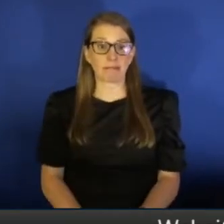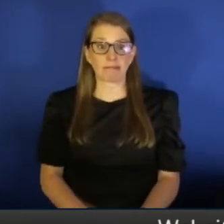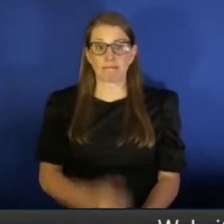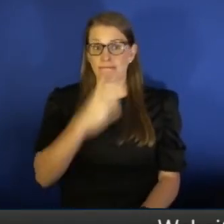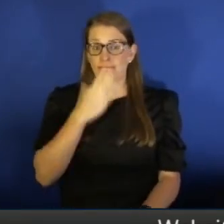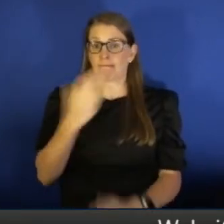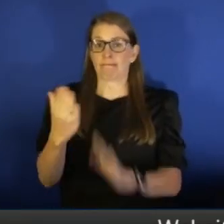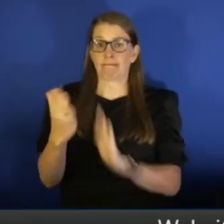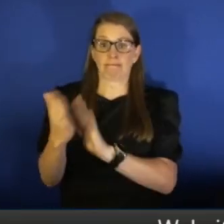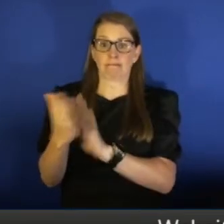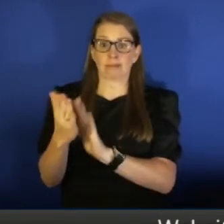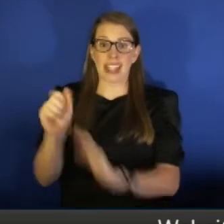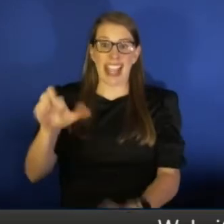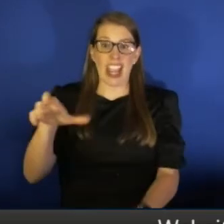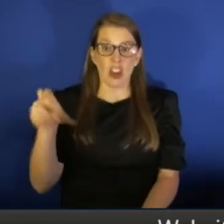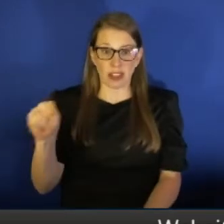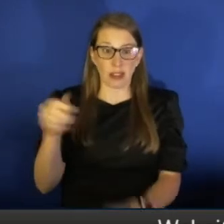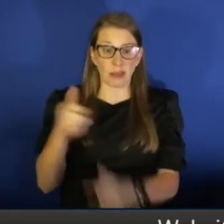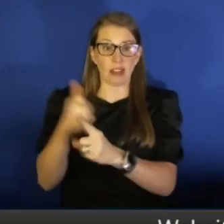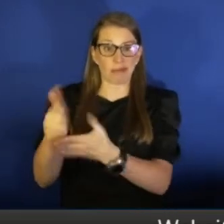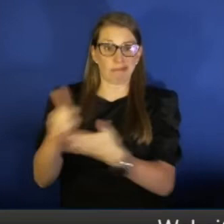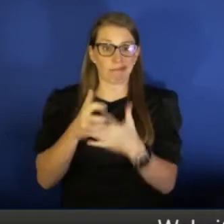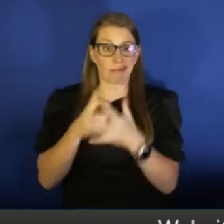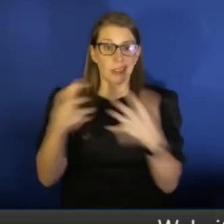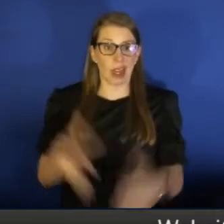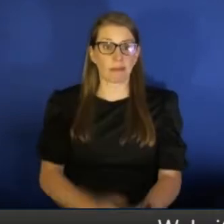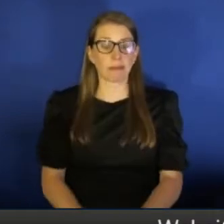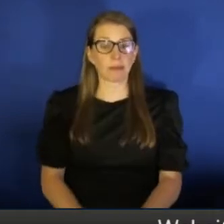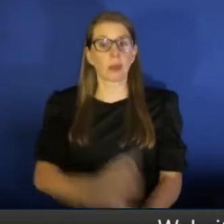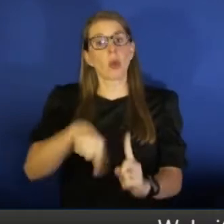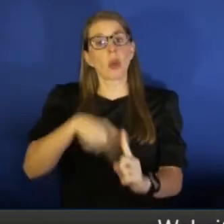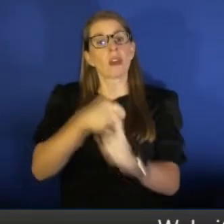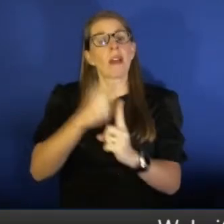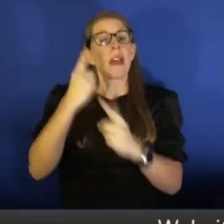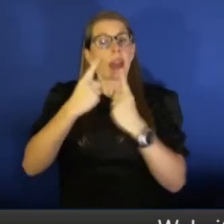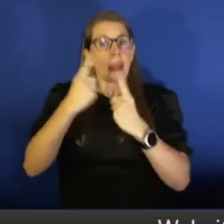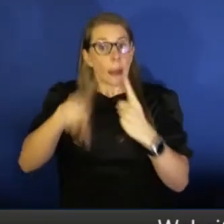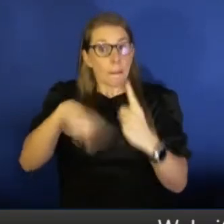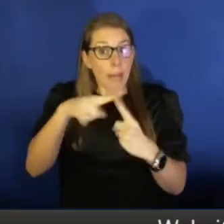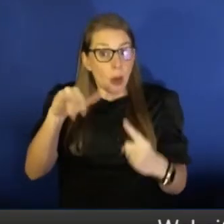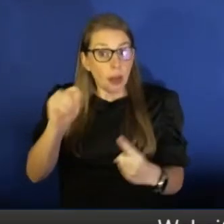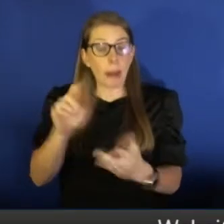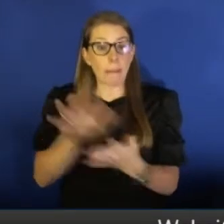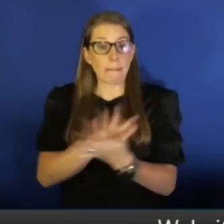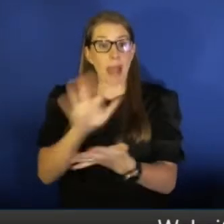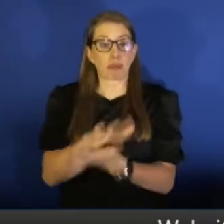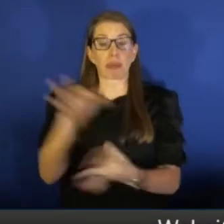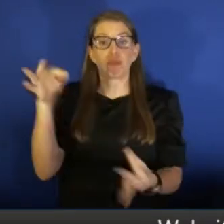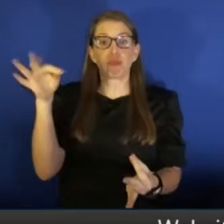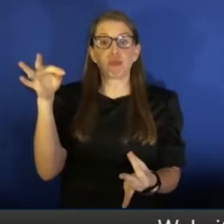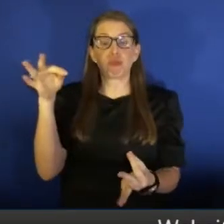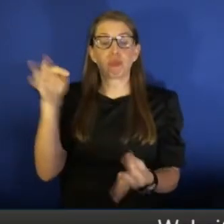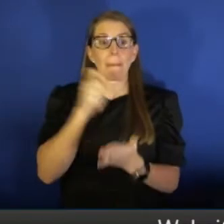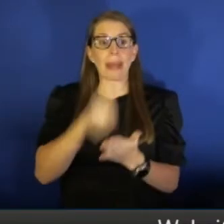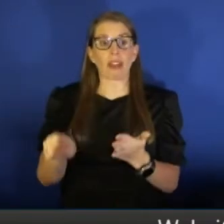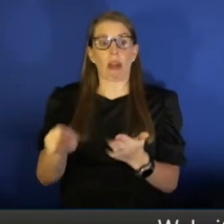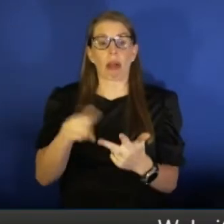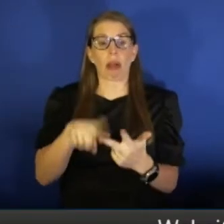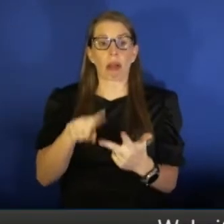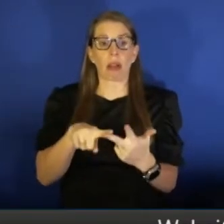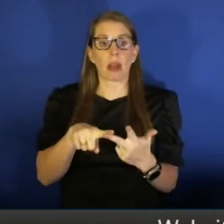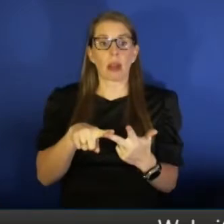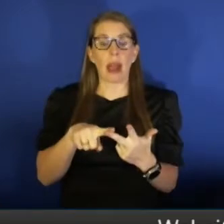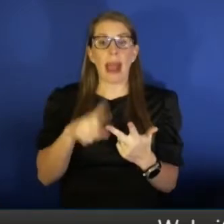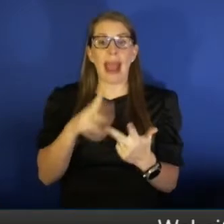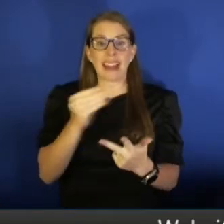a lot for what he's done for me. When you think about it, you know, we started with a piece of paper, a pencil, and a passion. That's